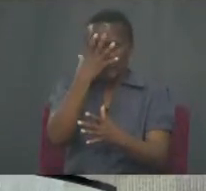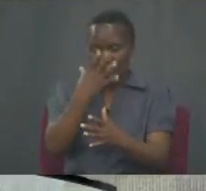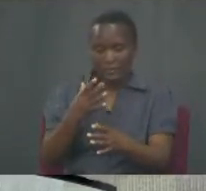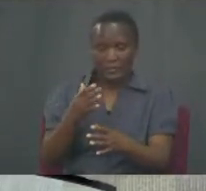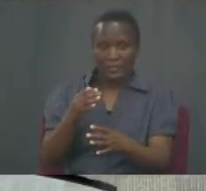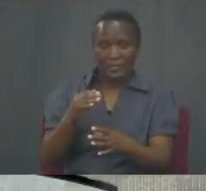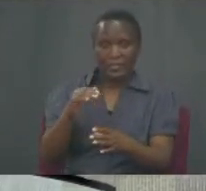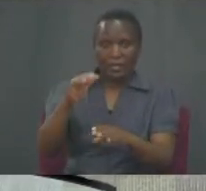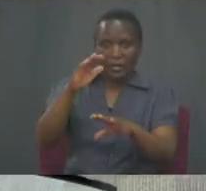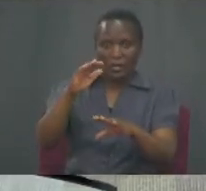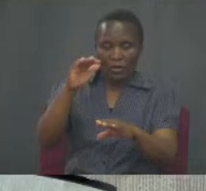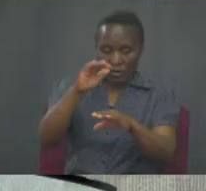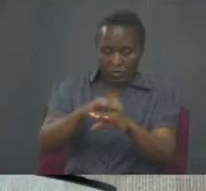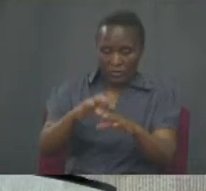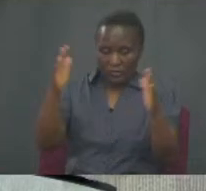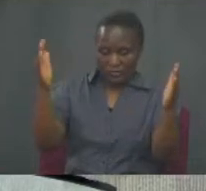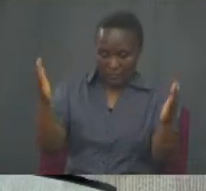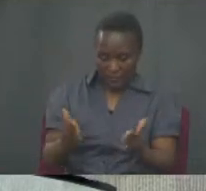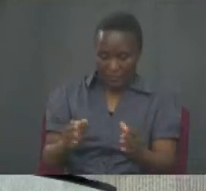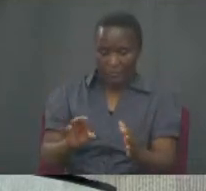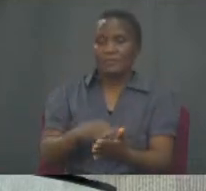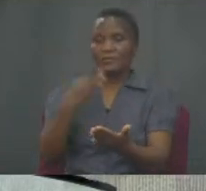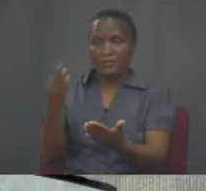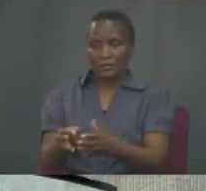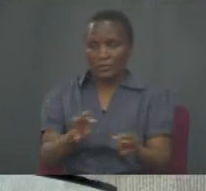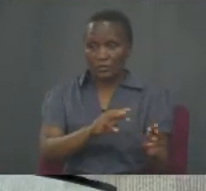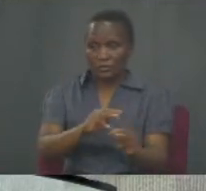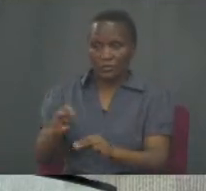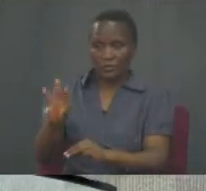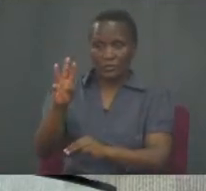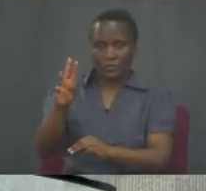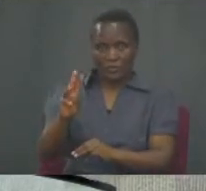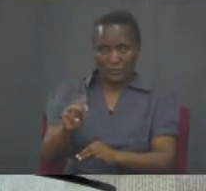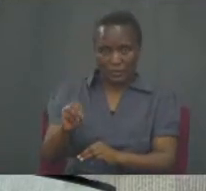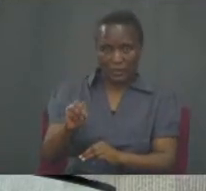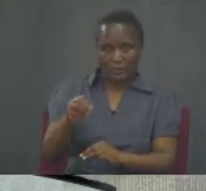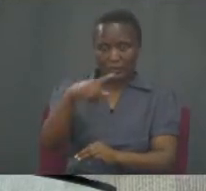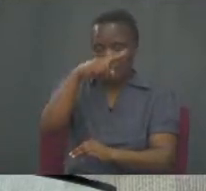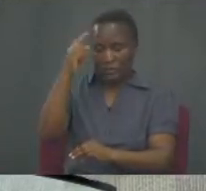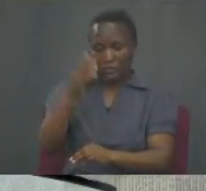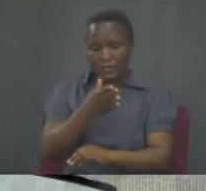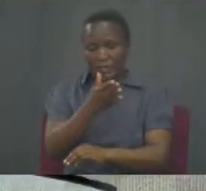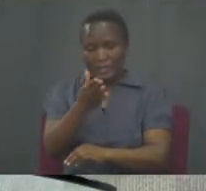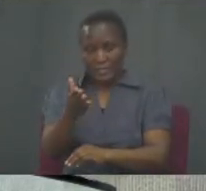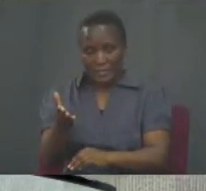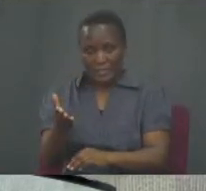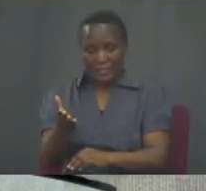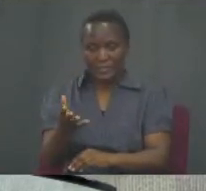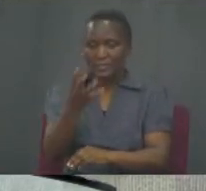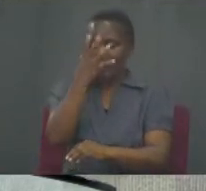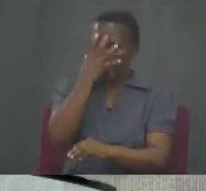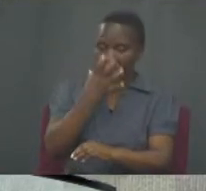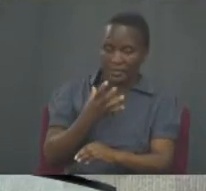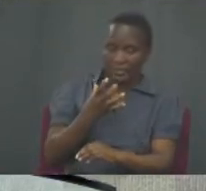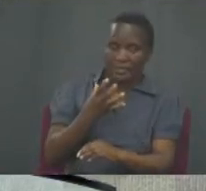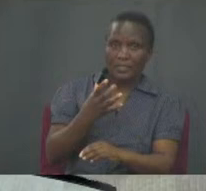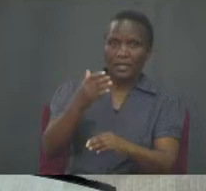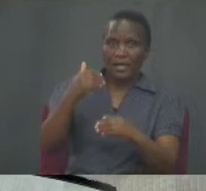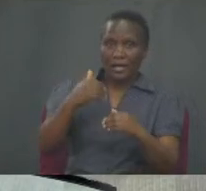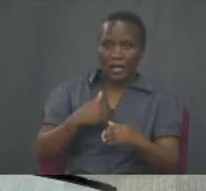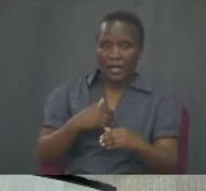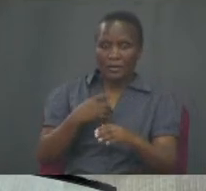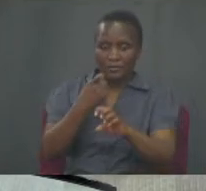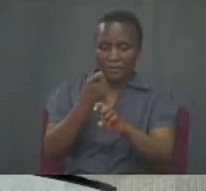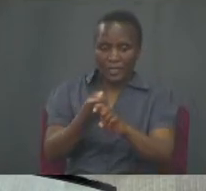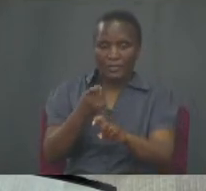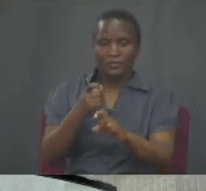they failed to do that. And the Bible gives us the reason. They saw that these Canaanites have iron